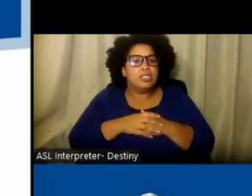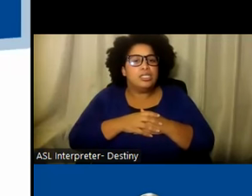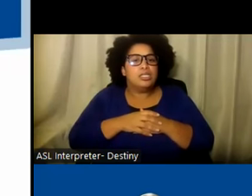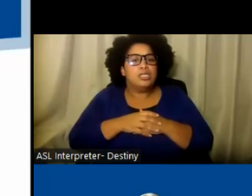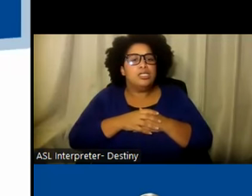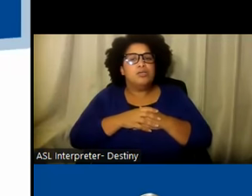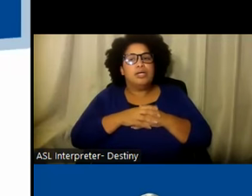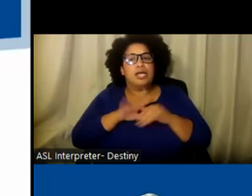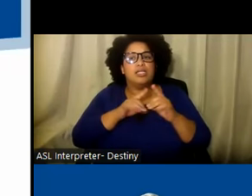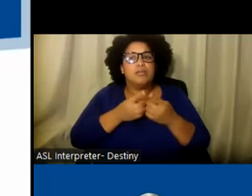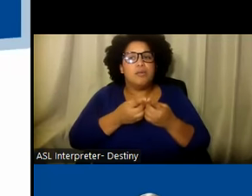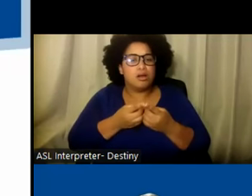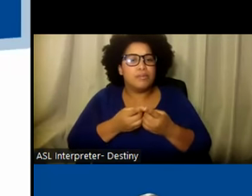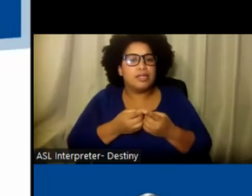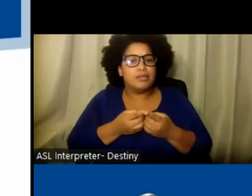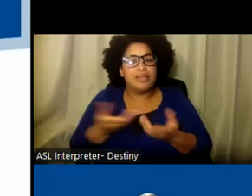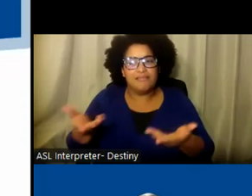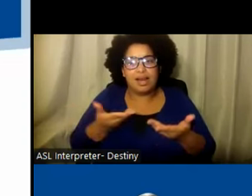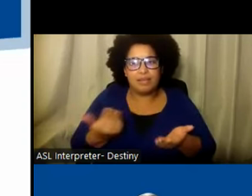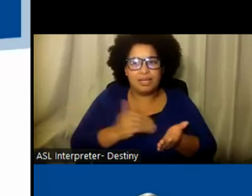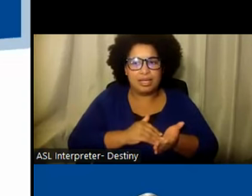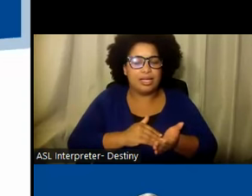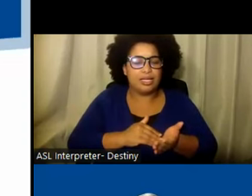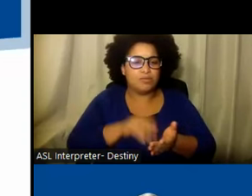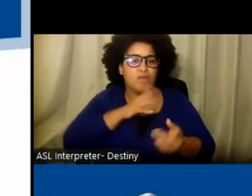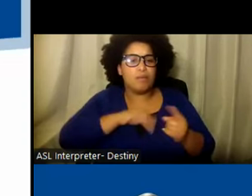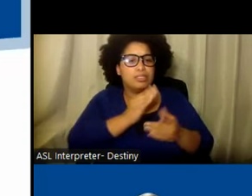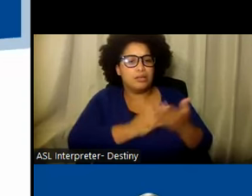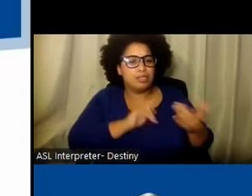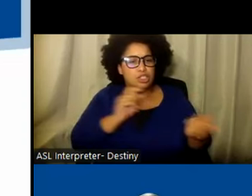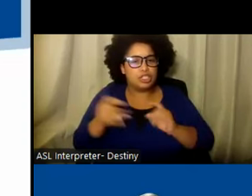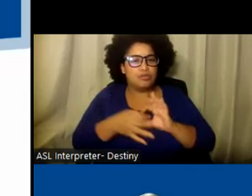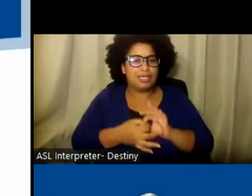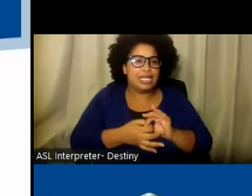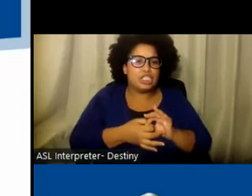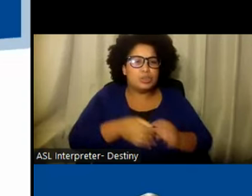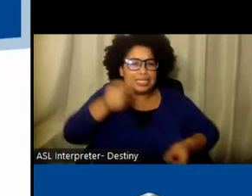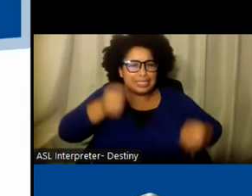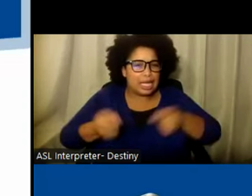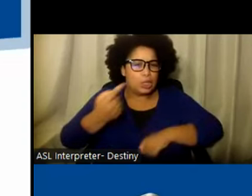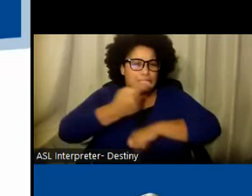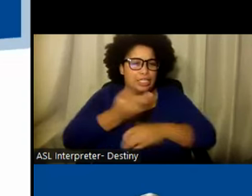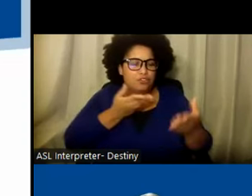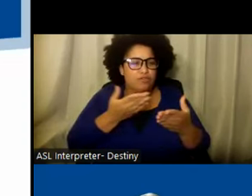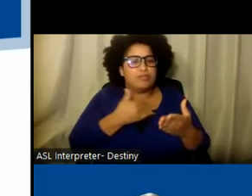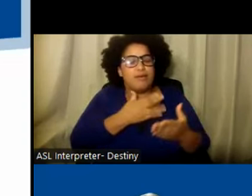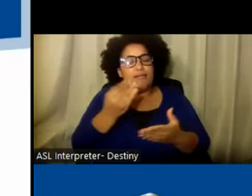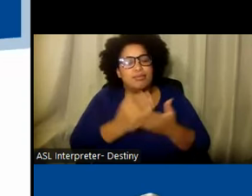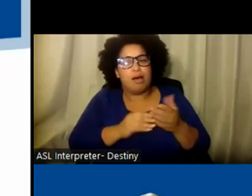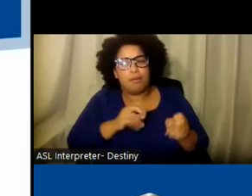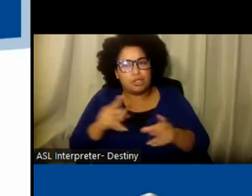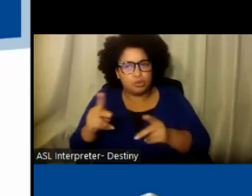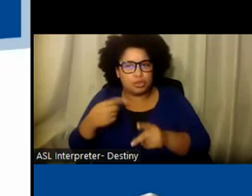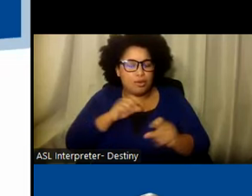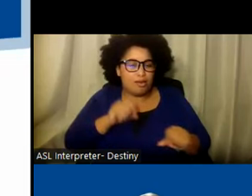the department on again as well to talk about some of the changes to the tailored day service and some opportunities that we can